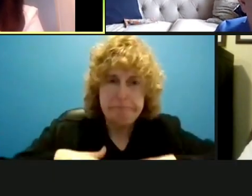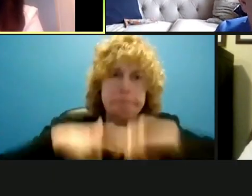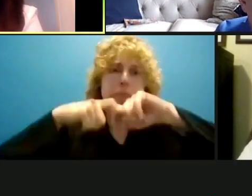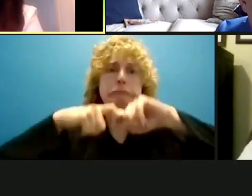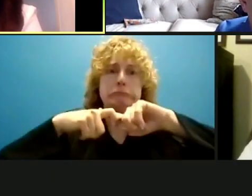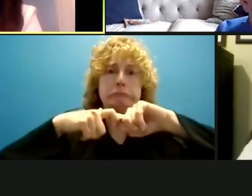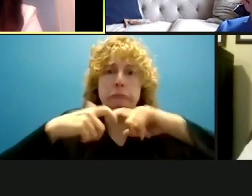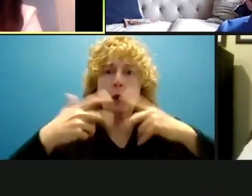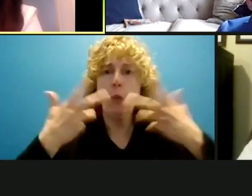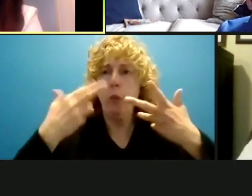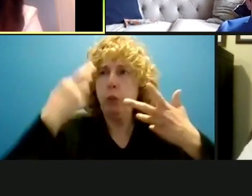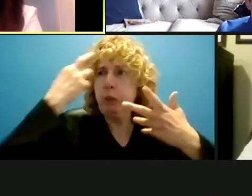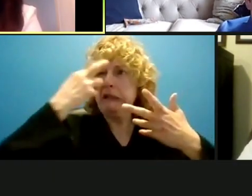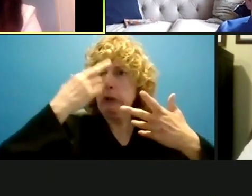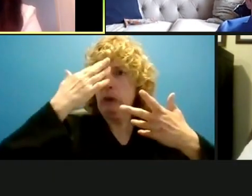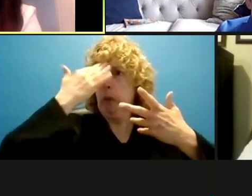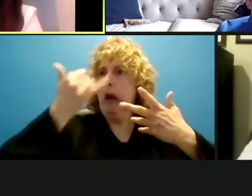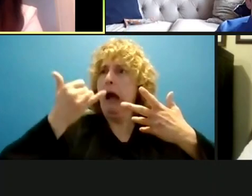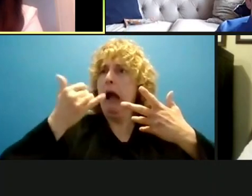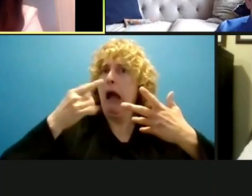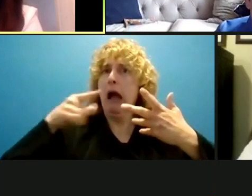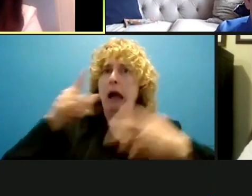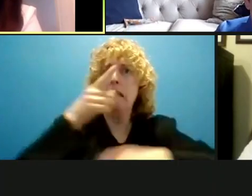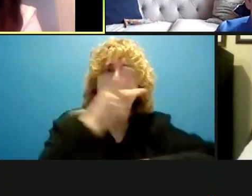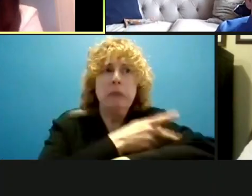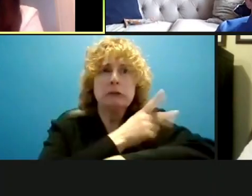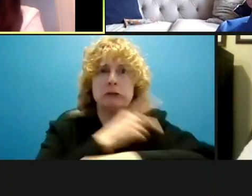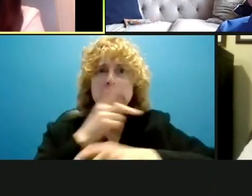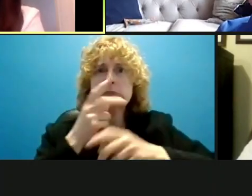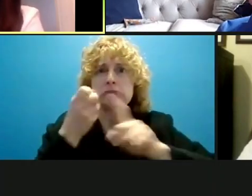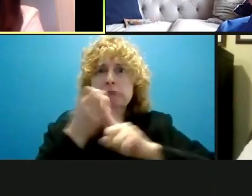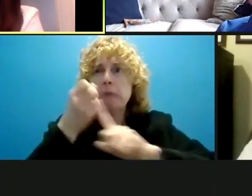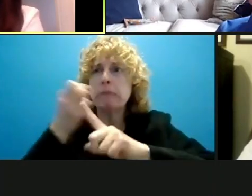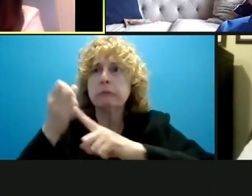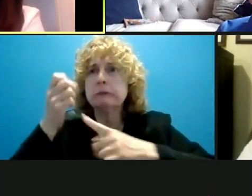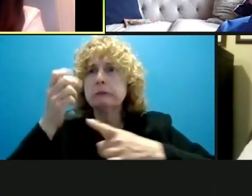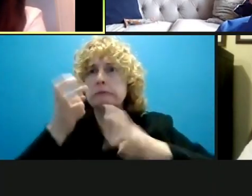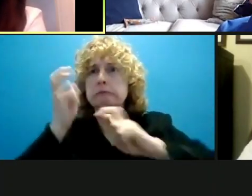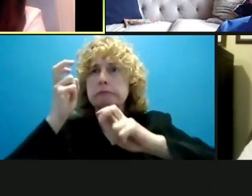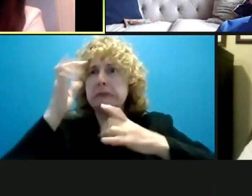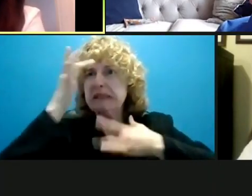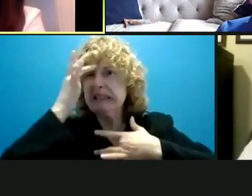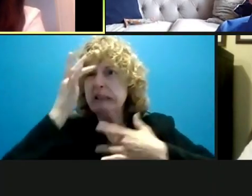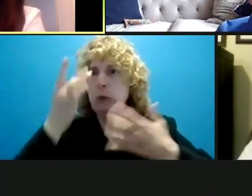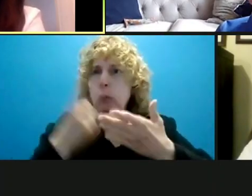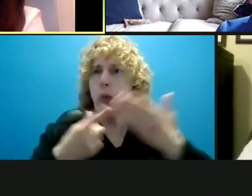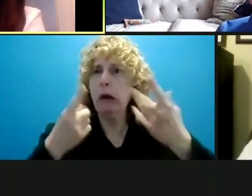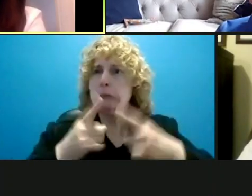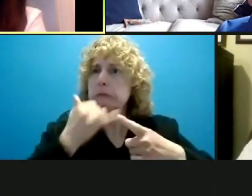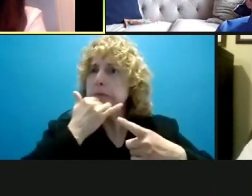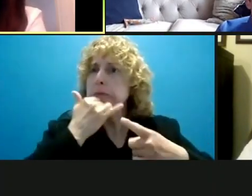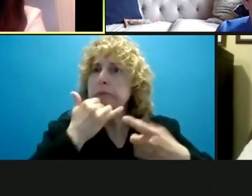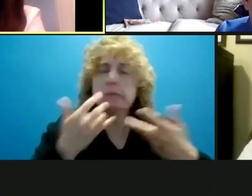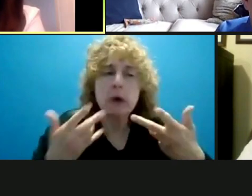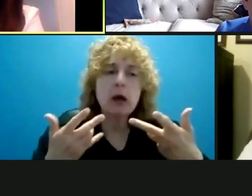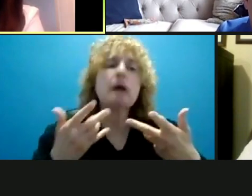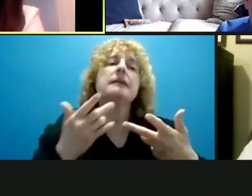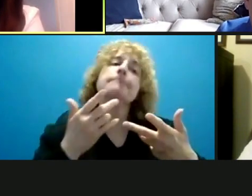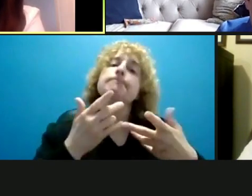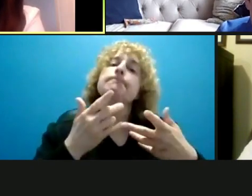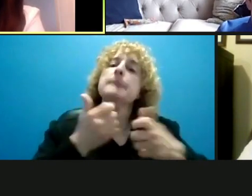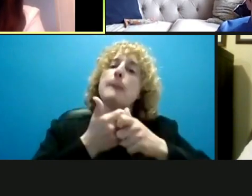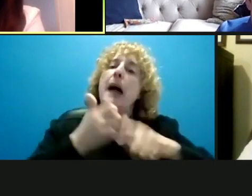What kind of patients are getting sick this time around? What are we doing wrong? And so every time you relax this, I think it's based on